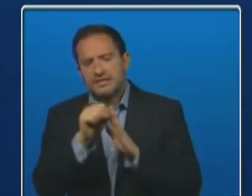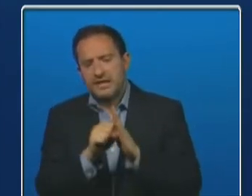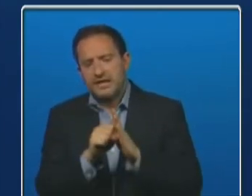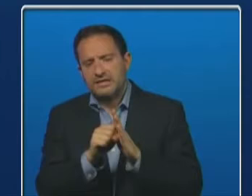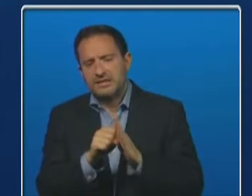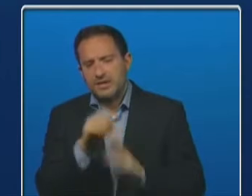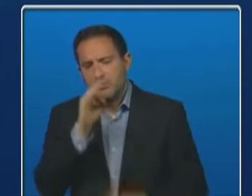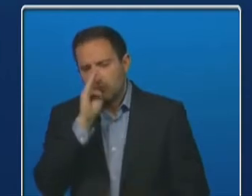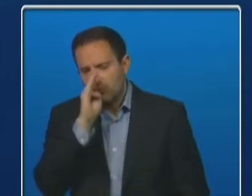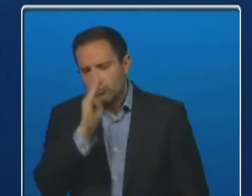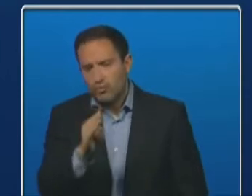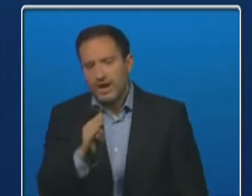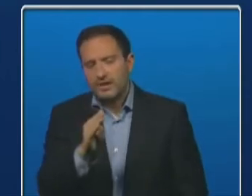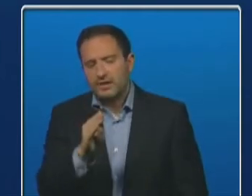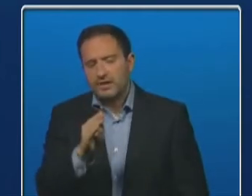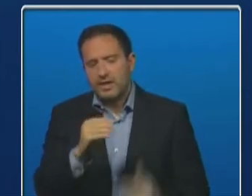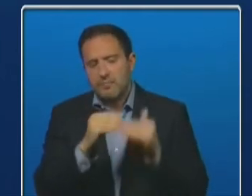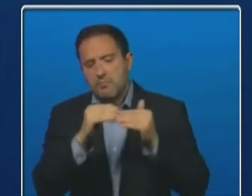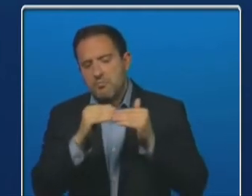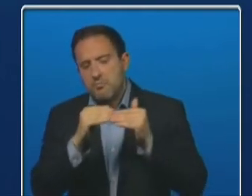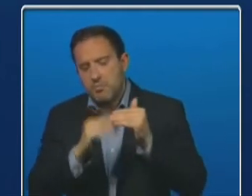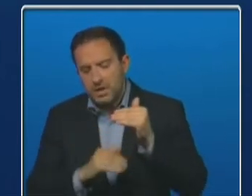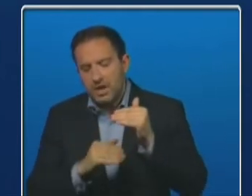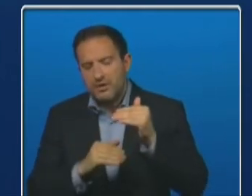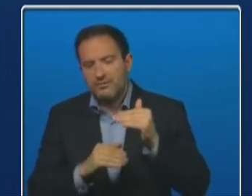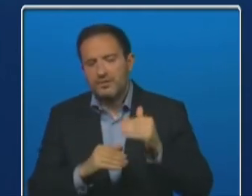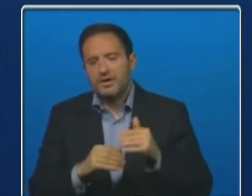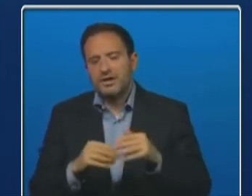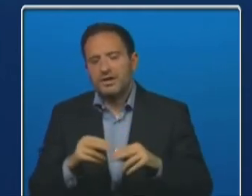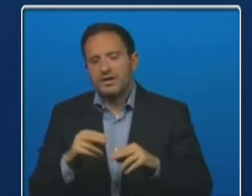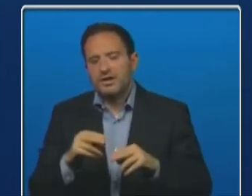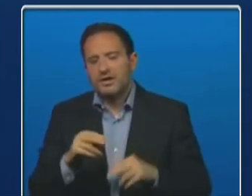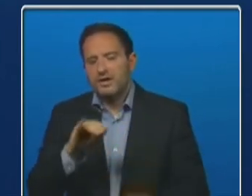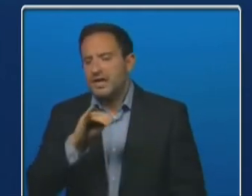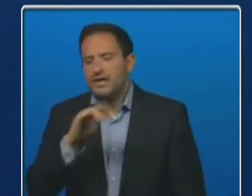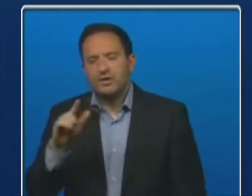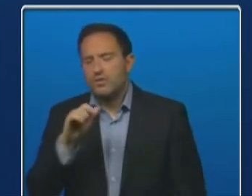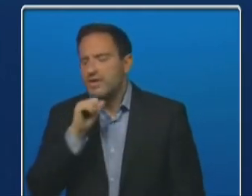the 10 states that were directly below seat 435, Illinois